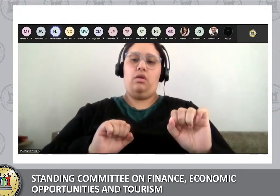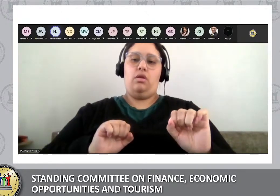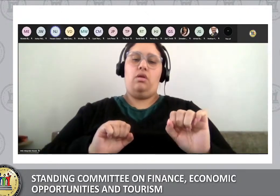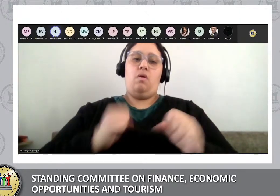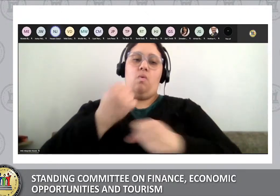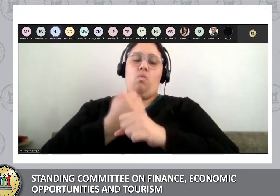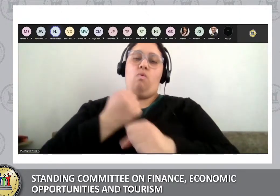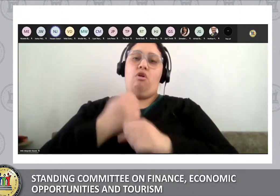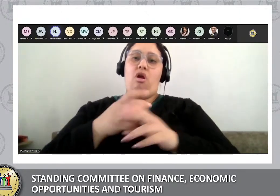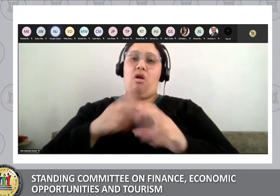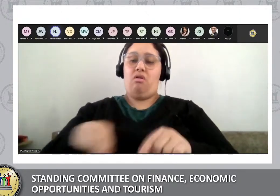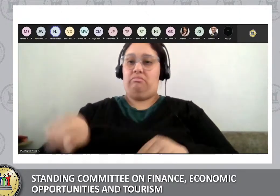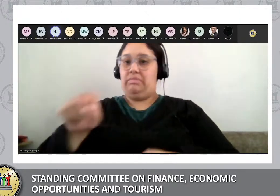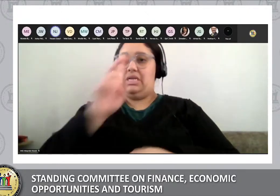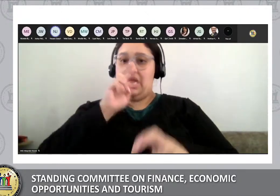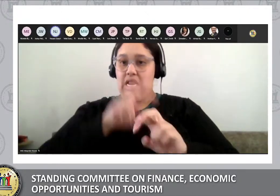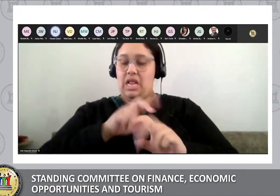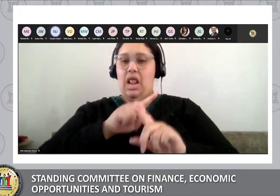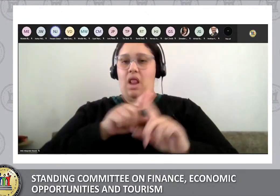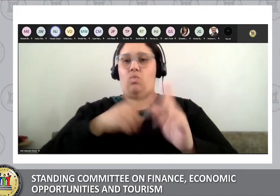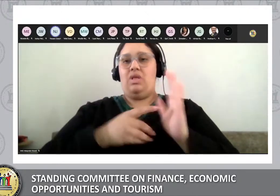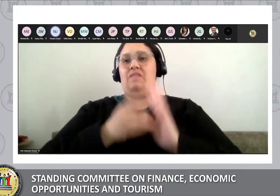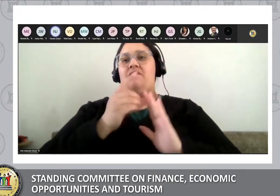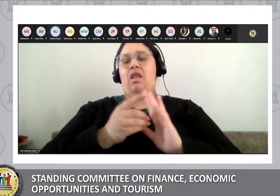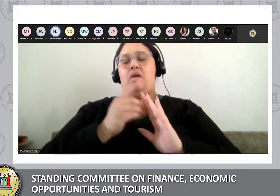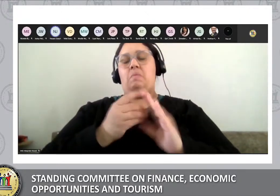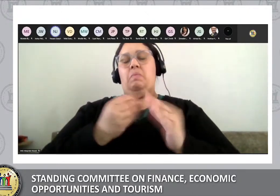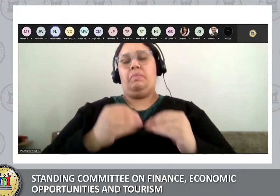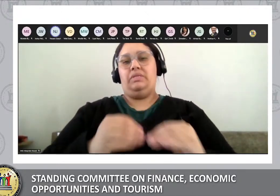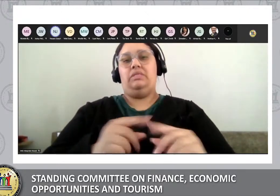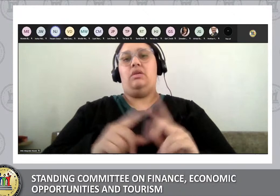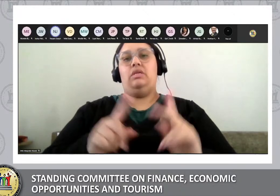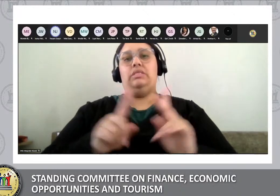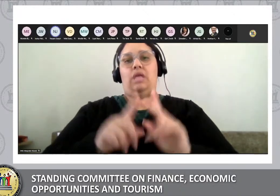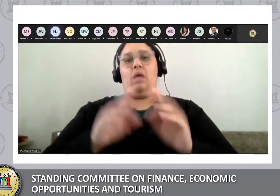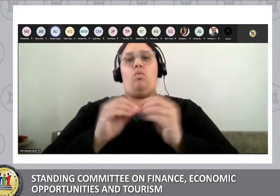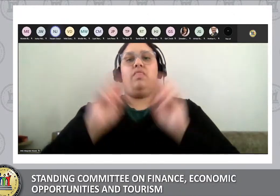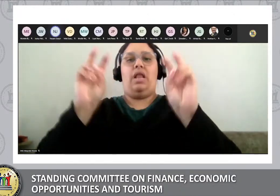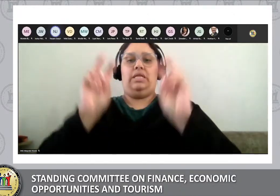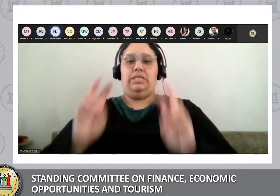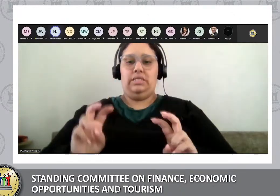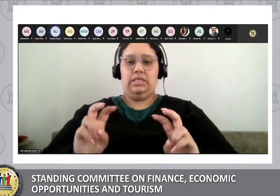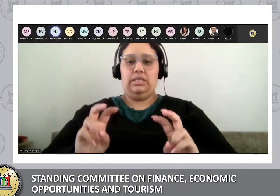occupations, and now we have to be developing those. We're also doing the same with electricity,